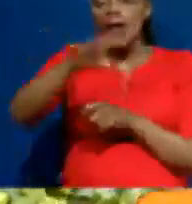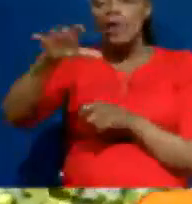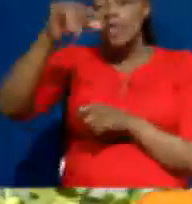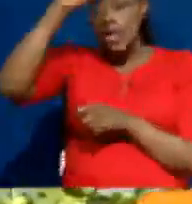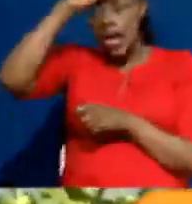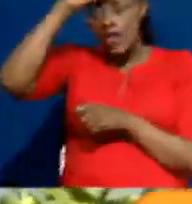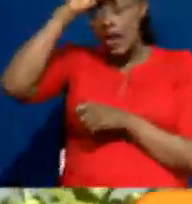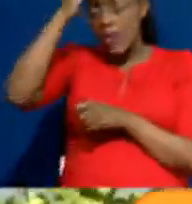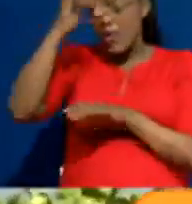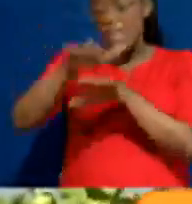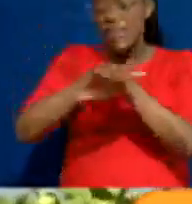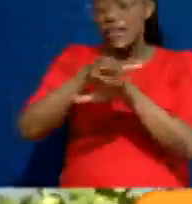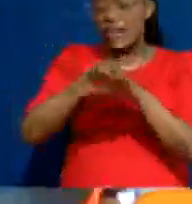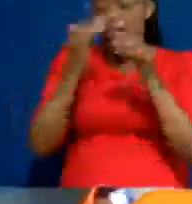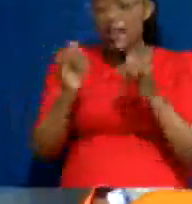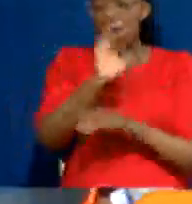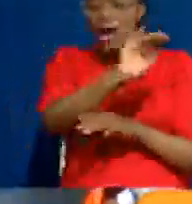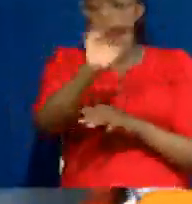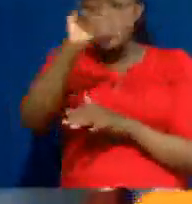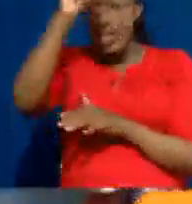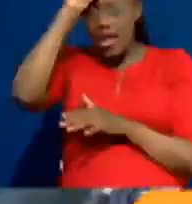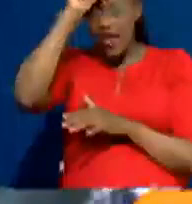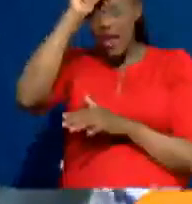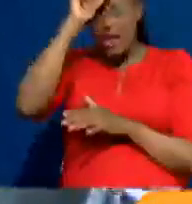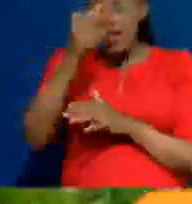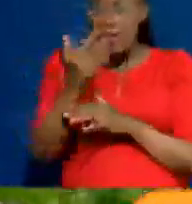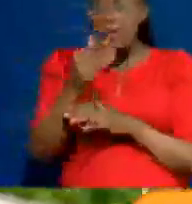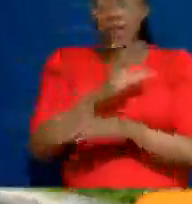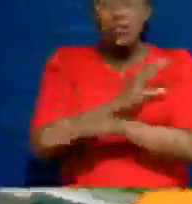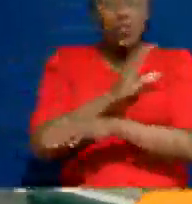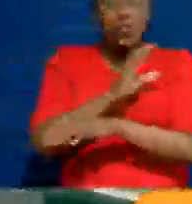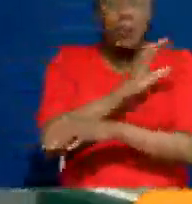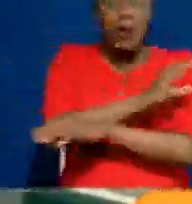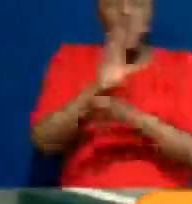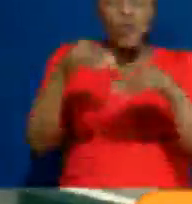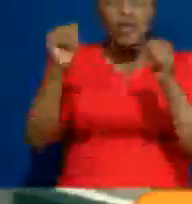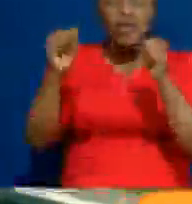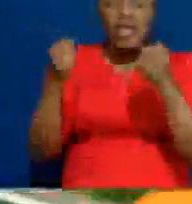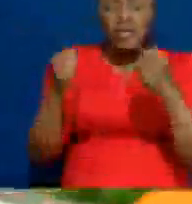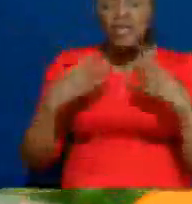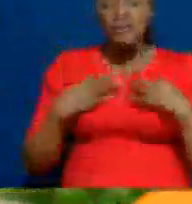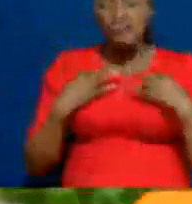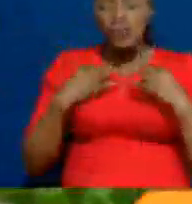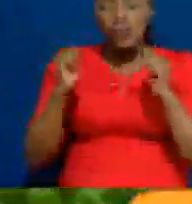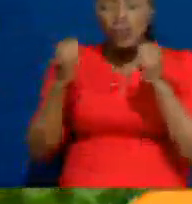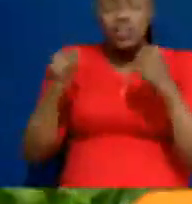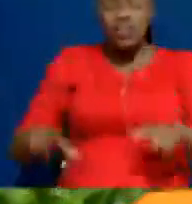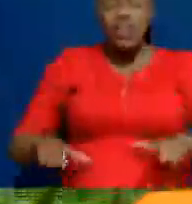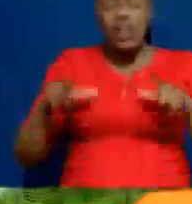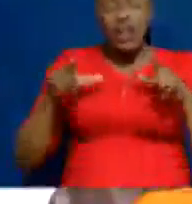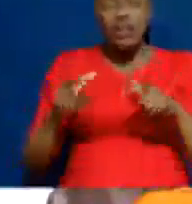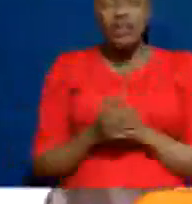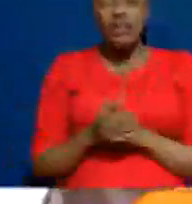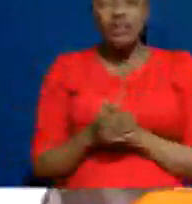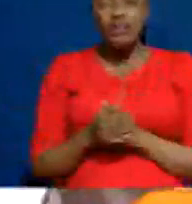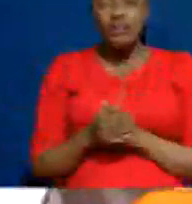of delays. They are now appealing to the government to equip them with safety gear to save lives in case of accidents.